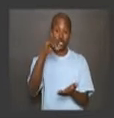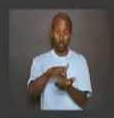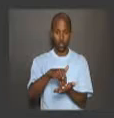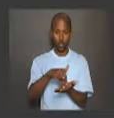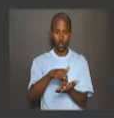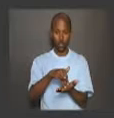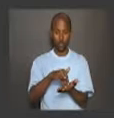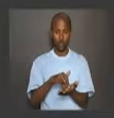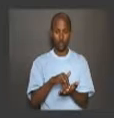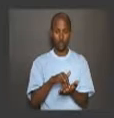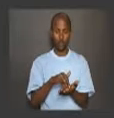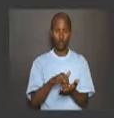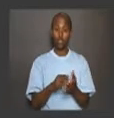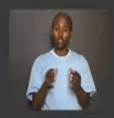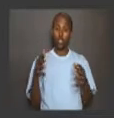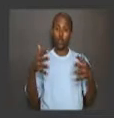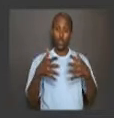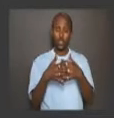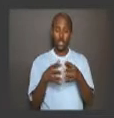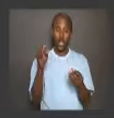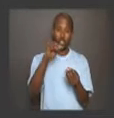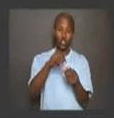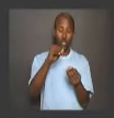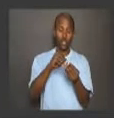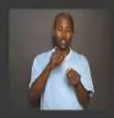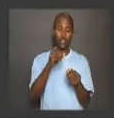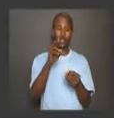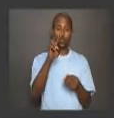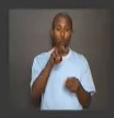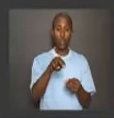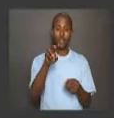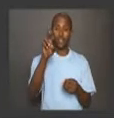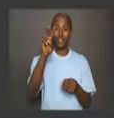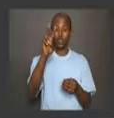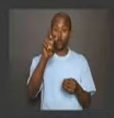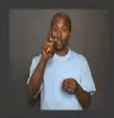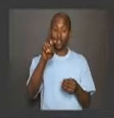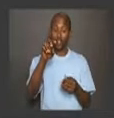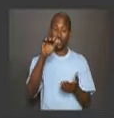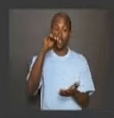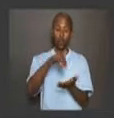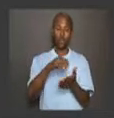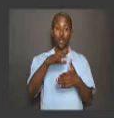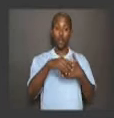His sales included an additional 20,000 birr.